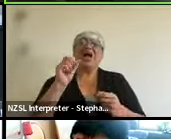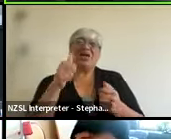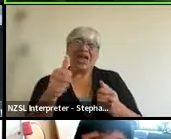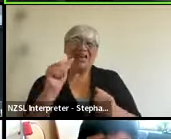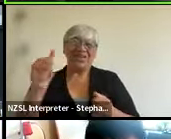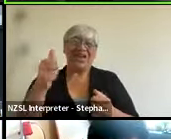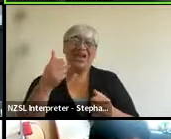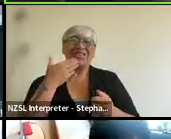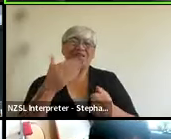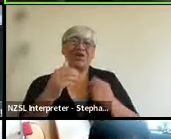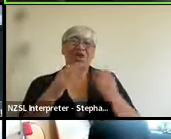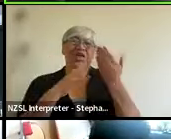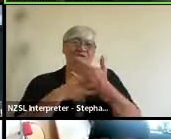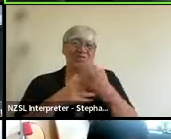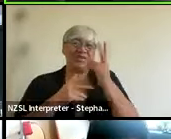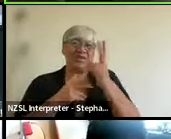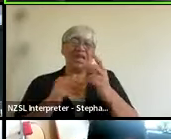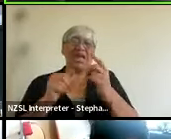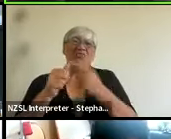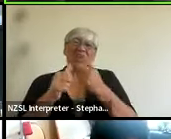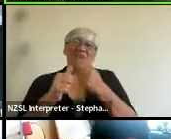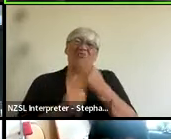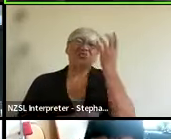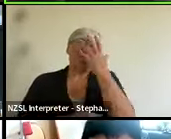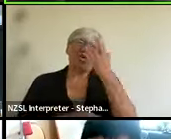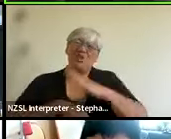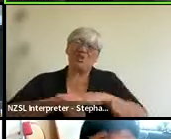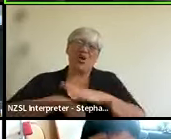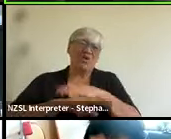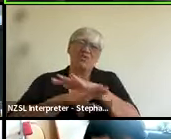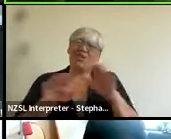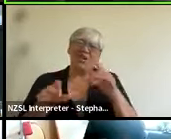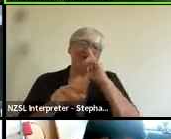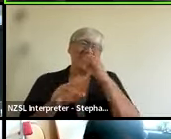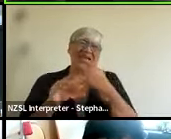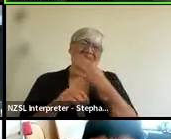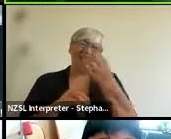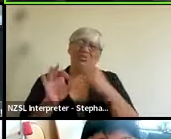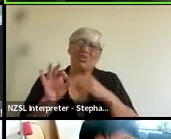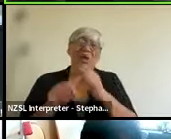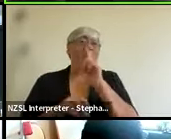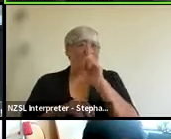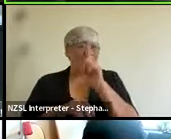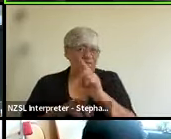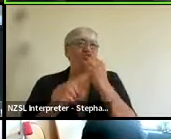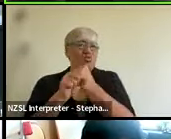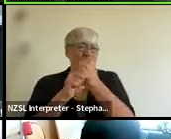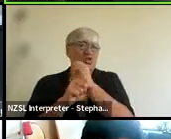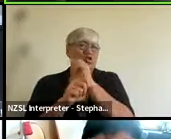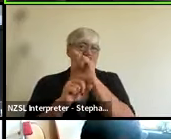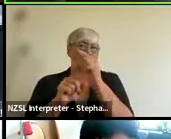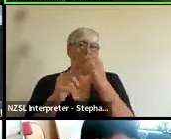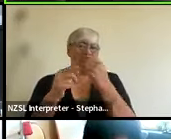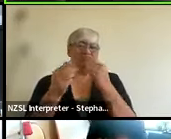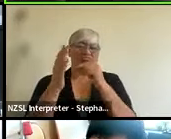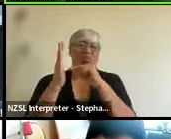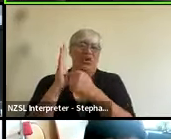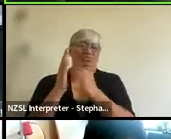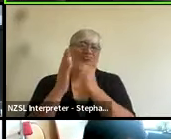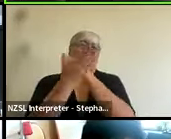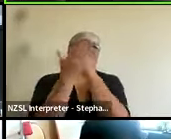Adriana, we are at time and we have no time for questions, but I think you've made your point very well.